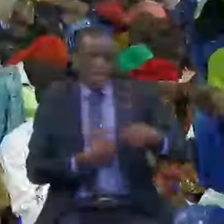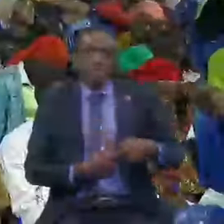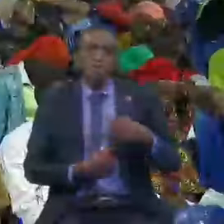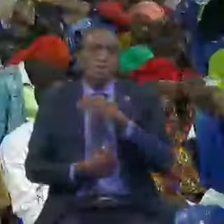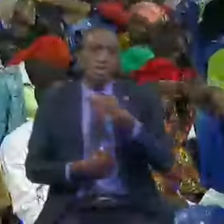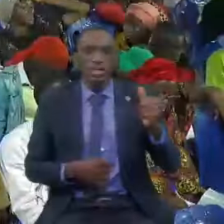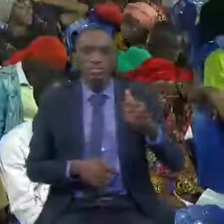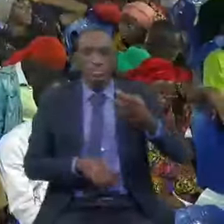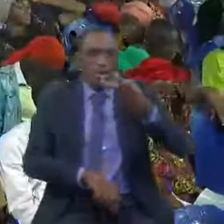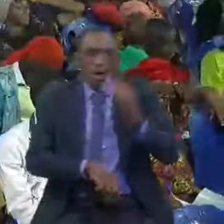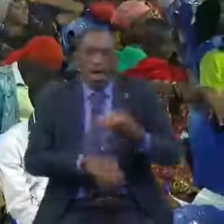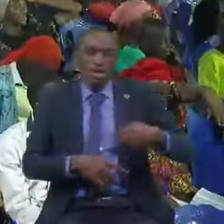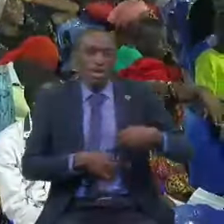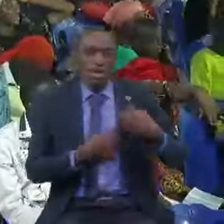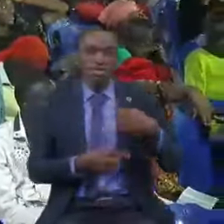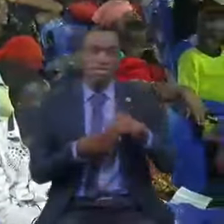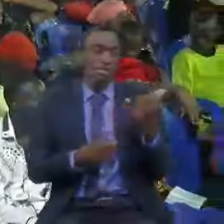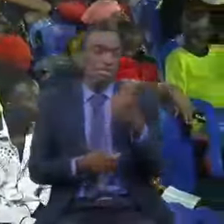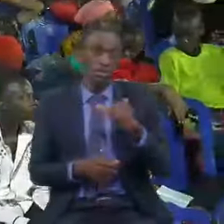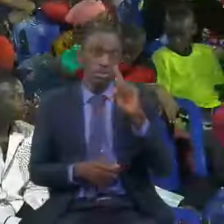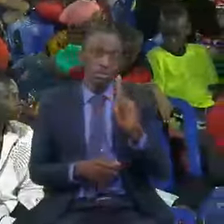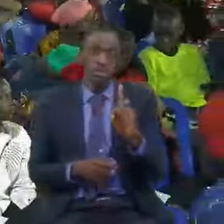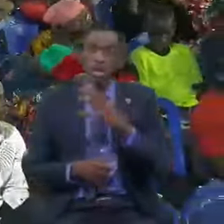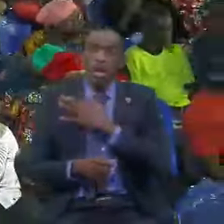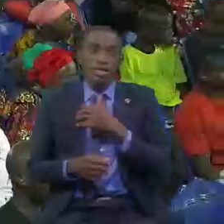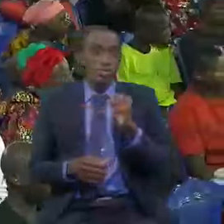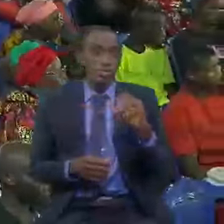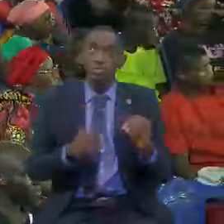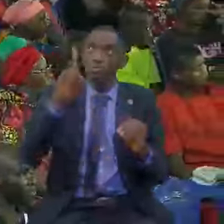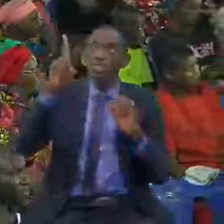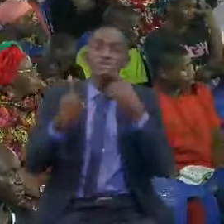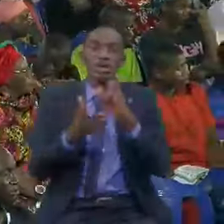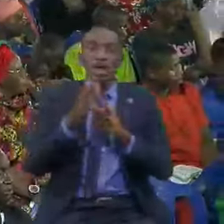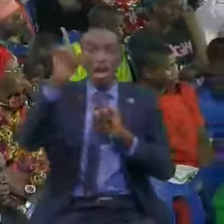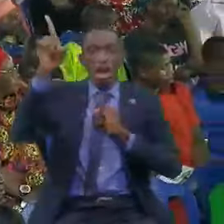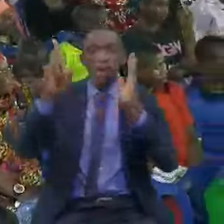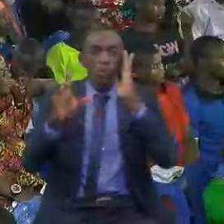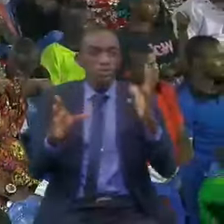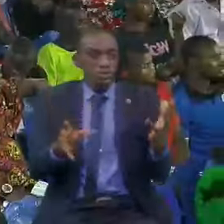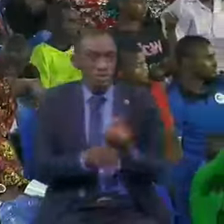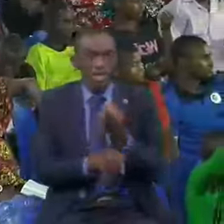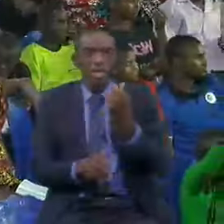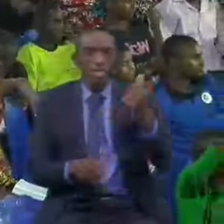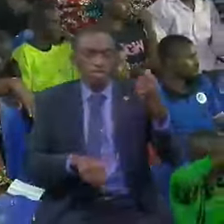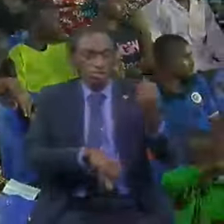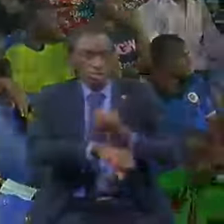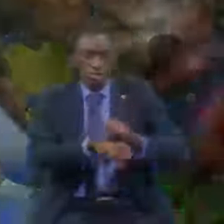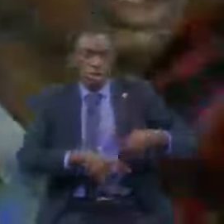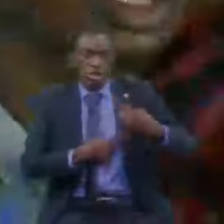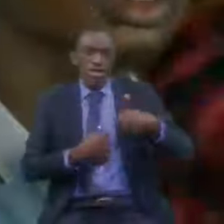he says, I'll take the stony heart out of you today. Is that